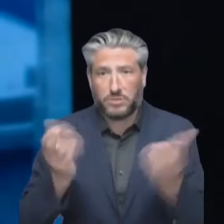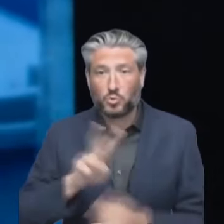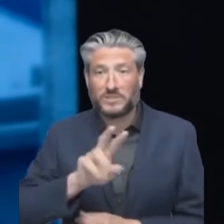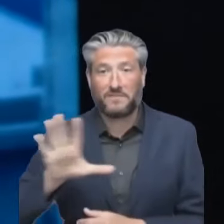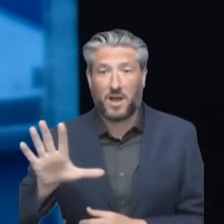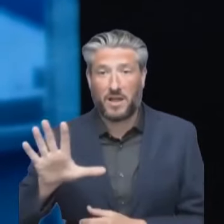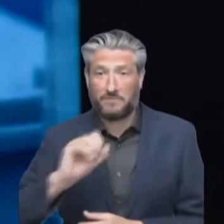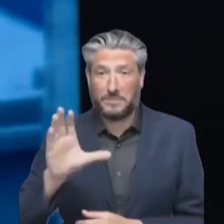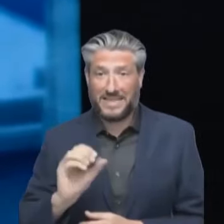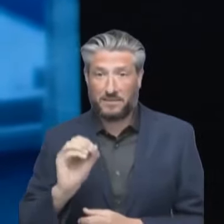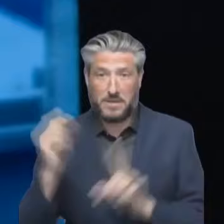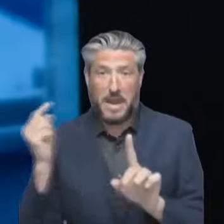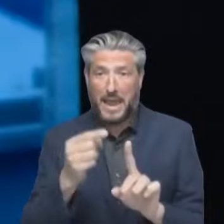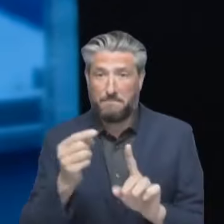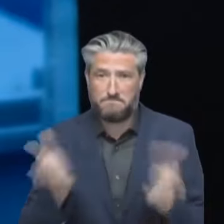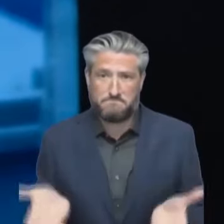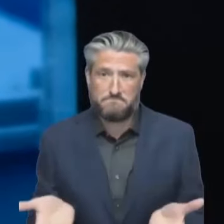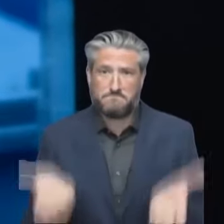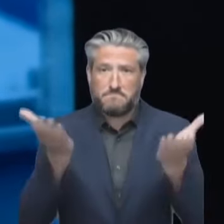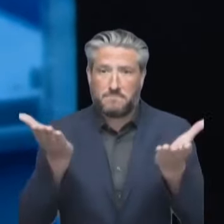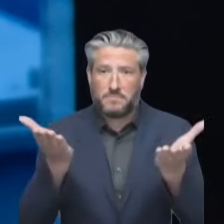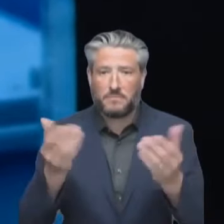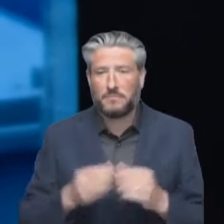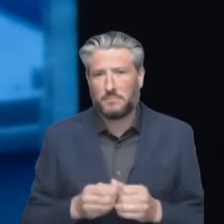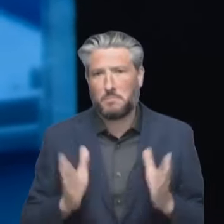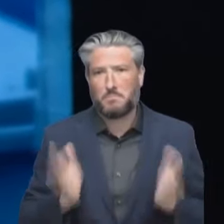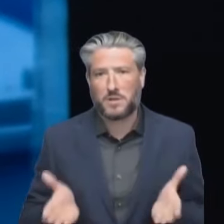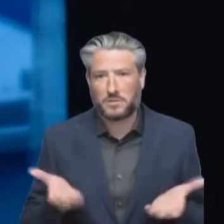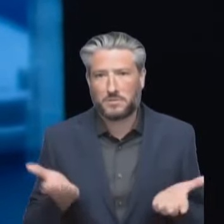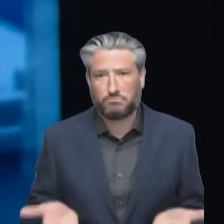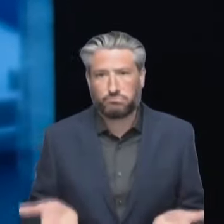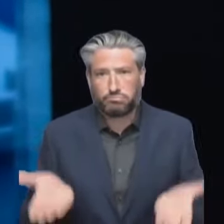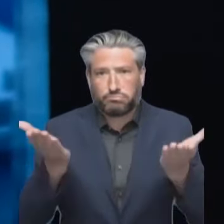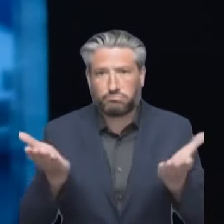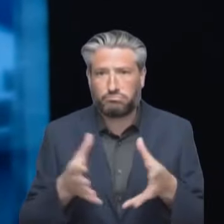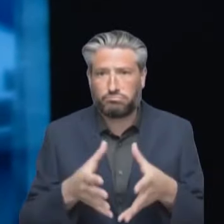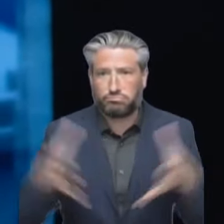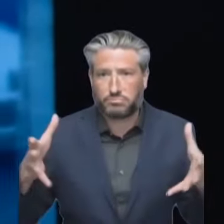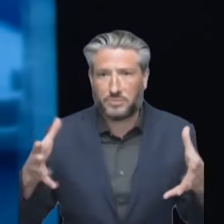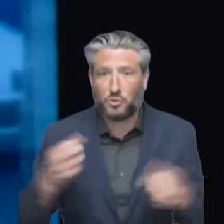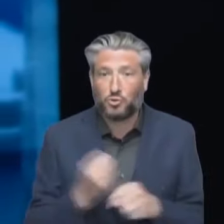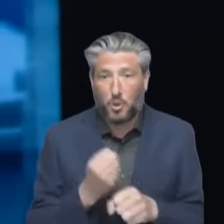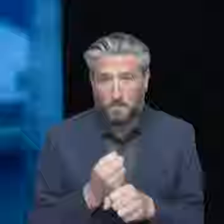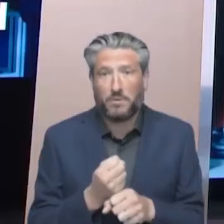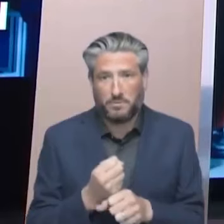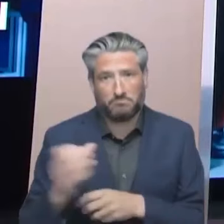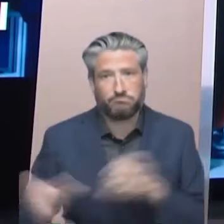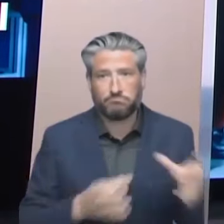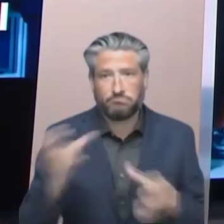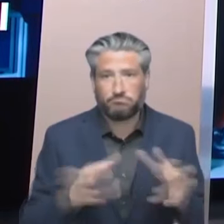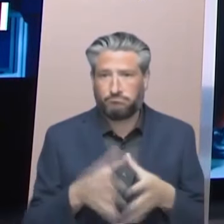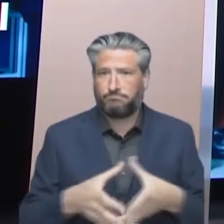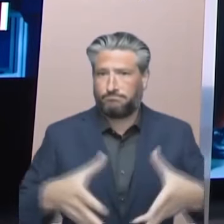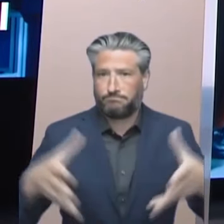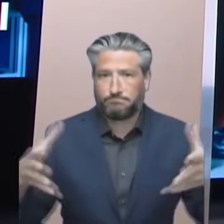that we cannot do without. And they are like the skills to do with recycling and the circular